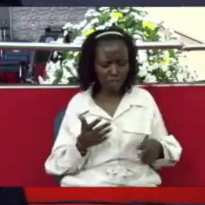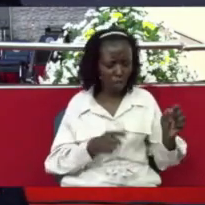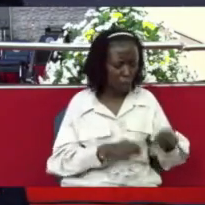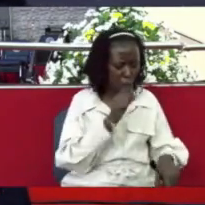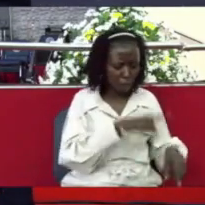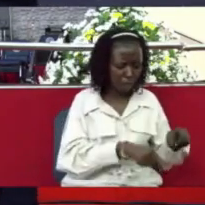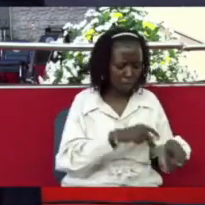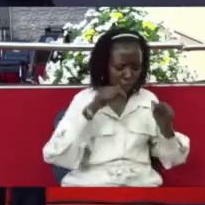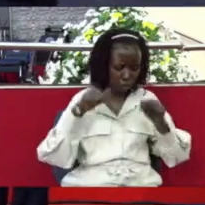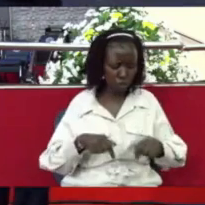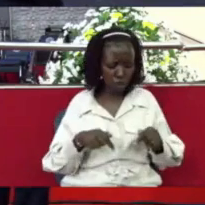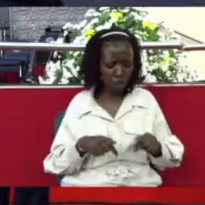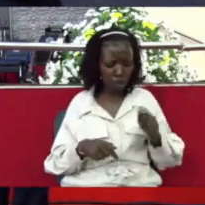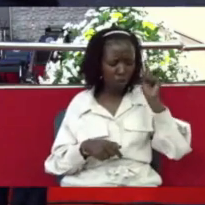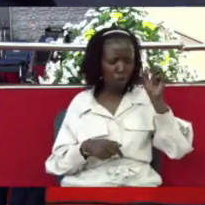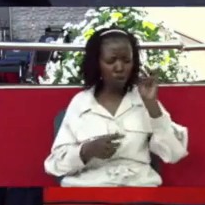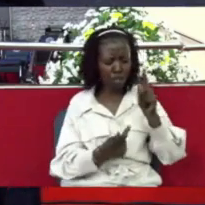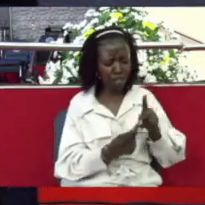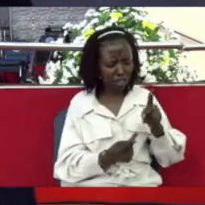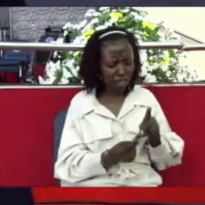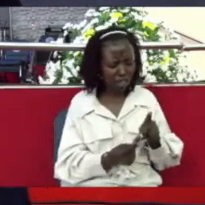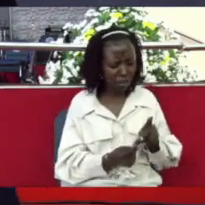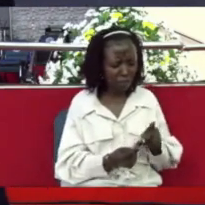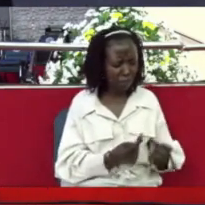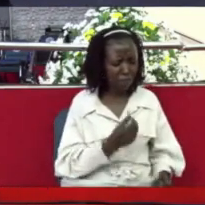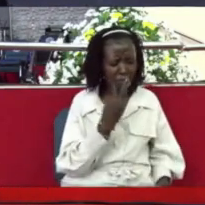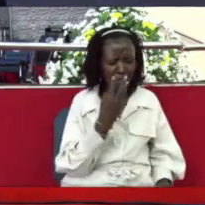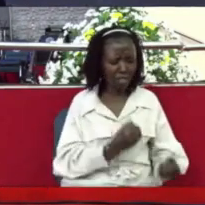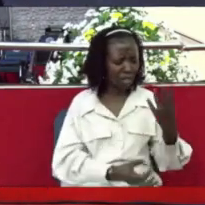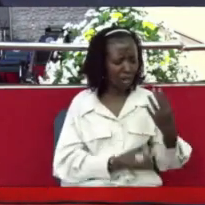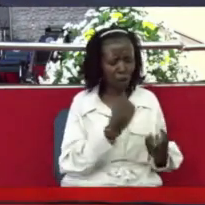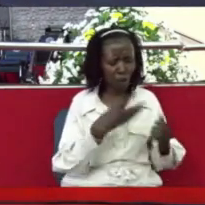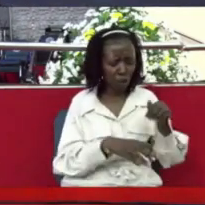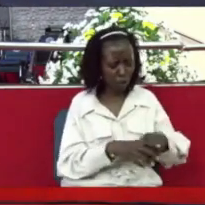that you will put miracle fertilizer on that seed,